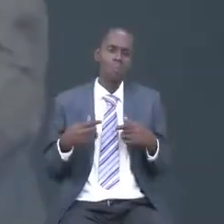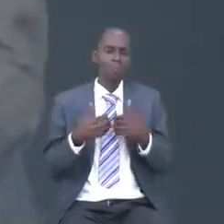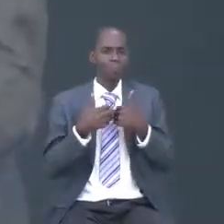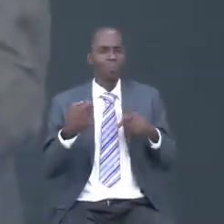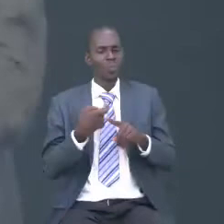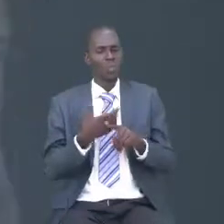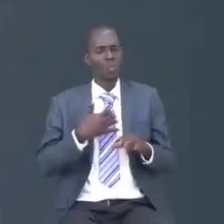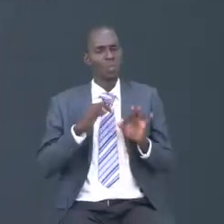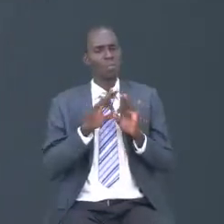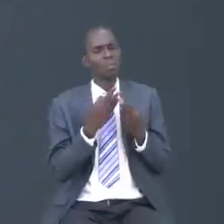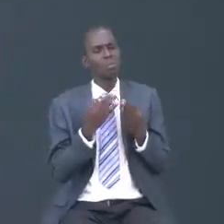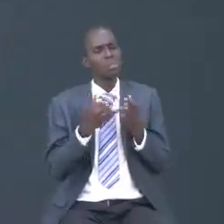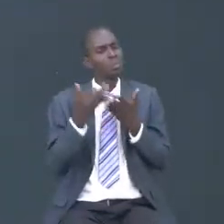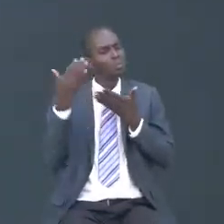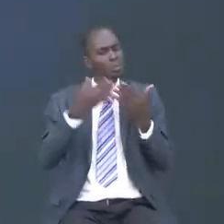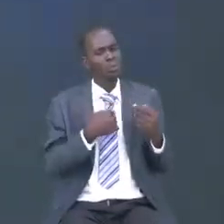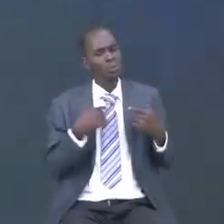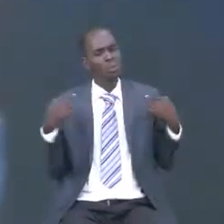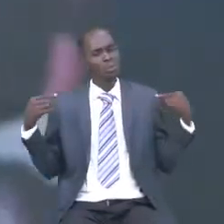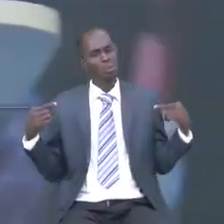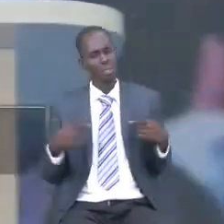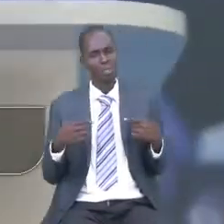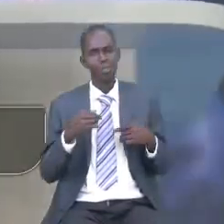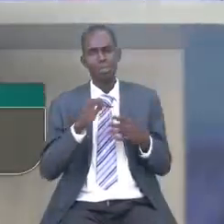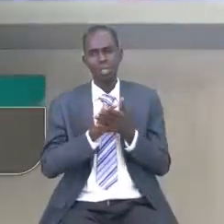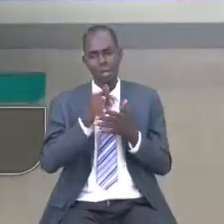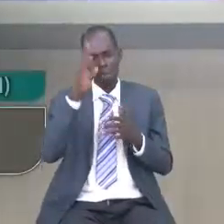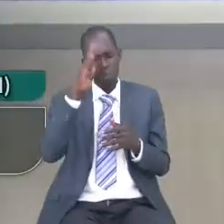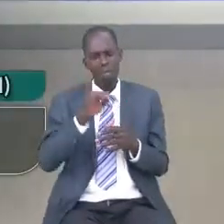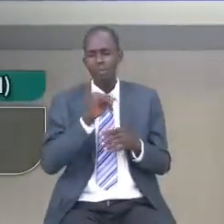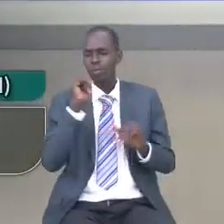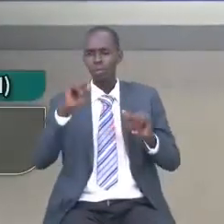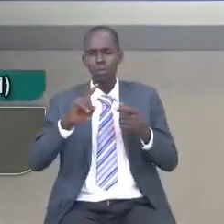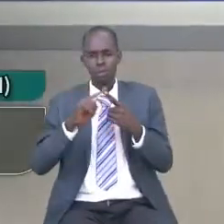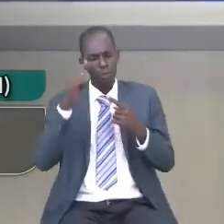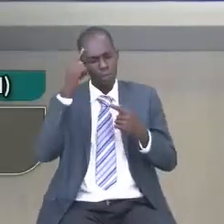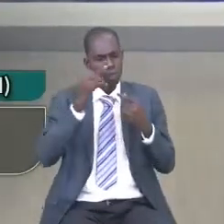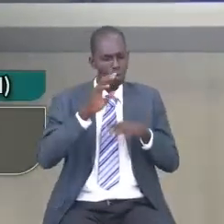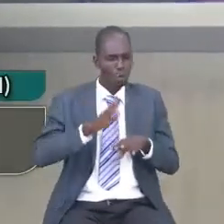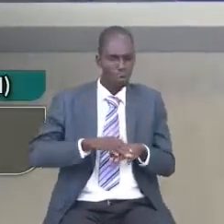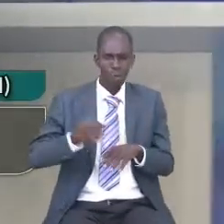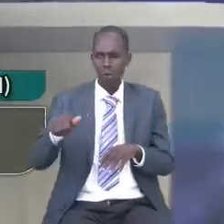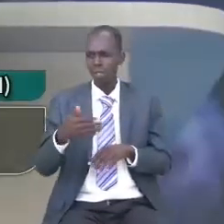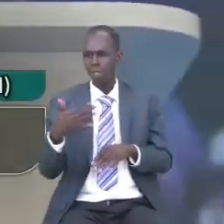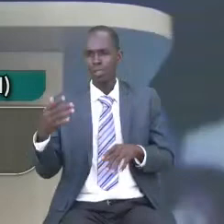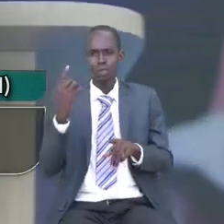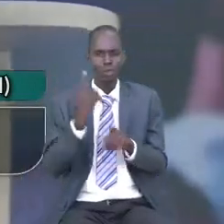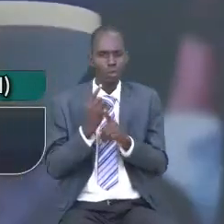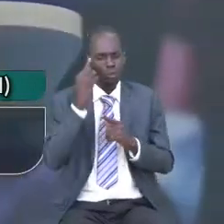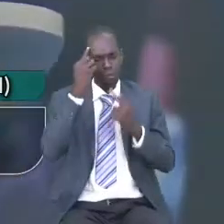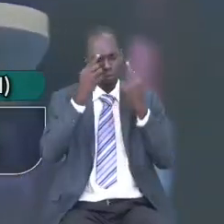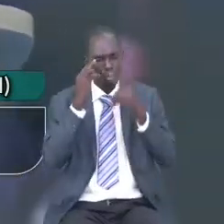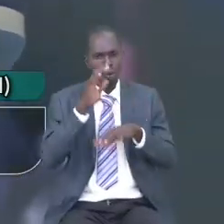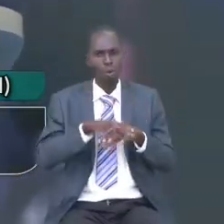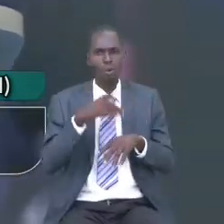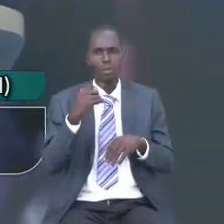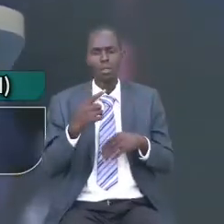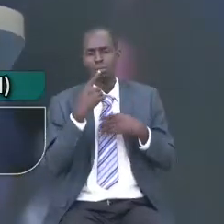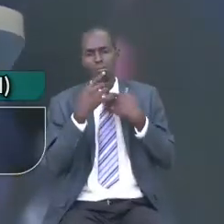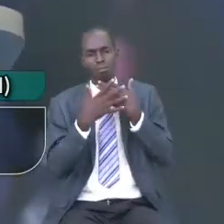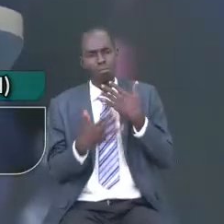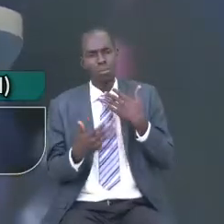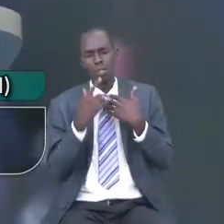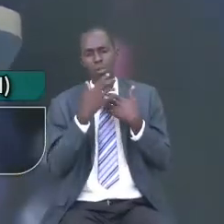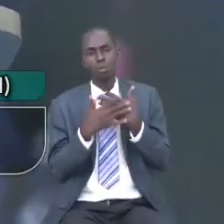to think about any other thing. Only the bleeding that he went through. And then